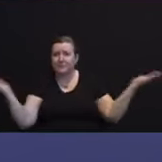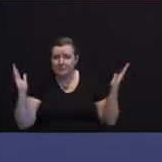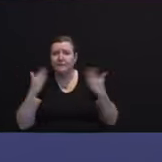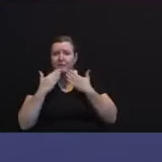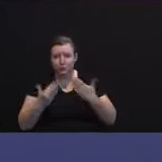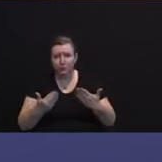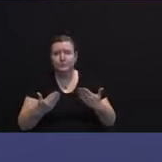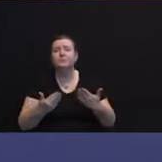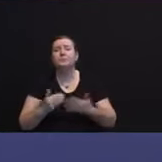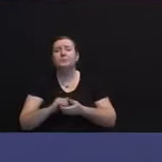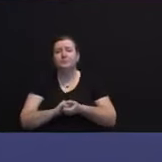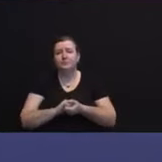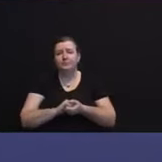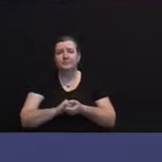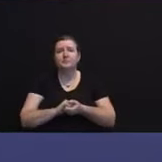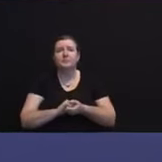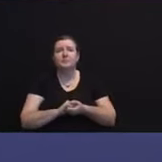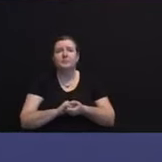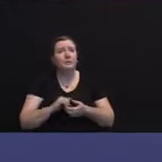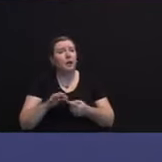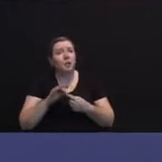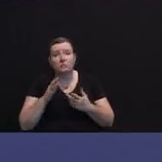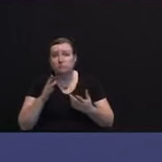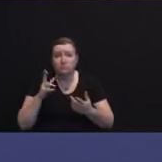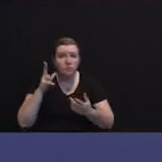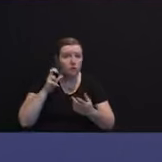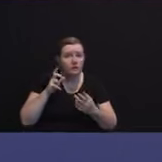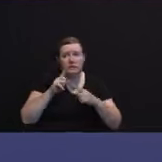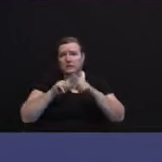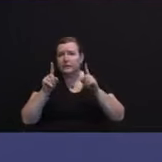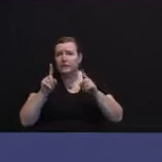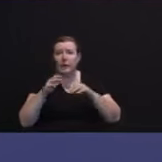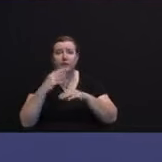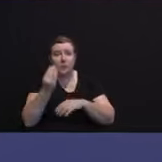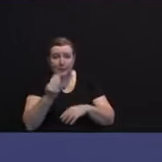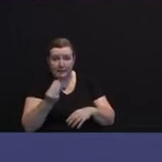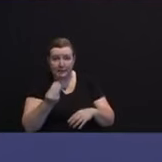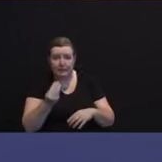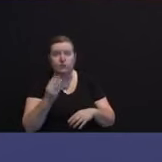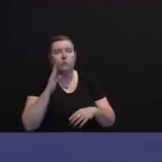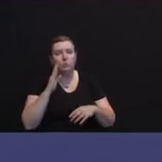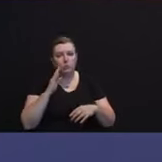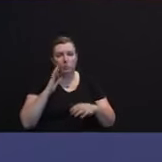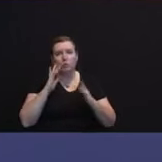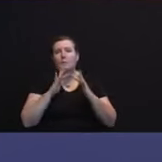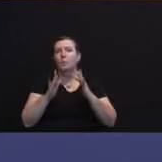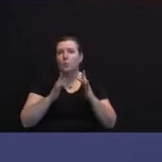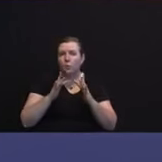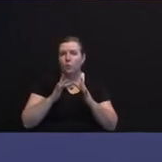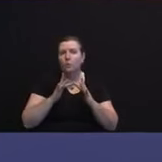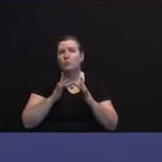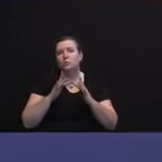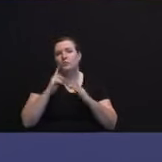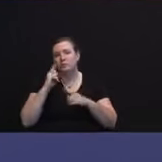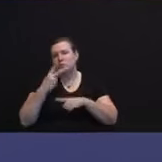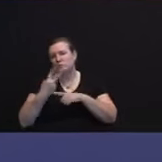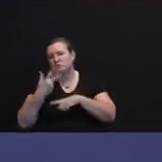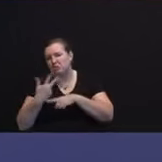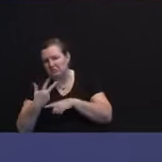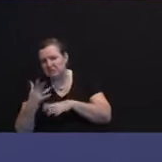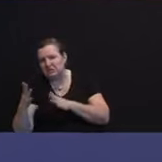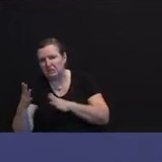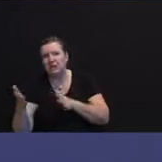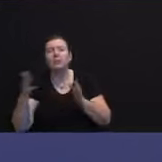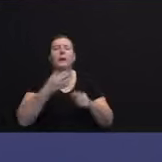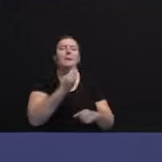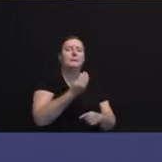back in person on Monday. We'll be virtual for the next 3 days. And then we'll be Monday, Wednesday, and